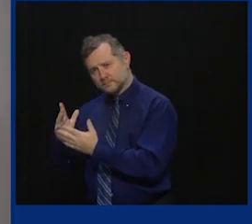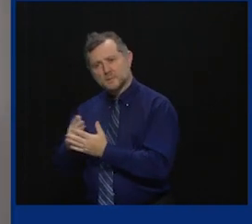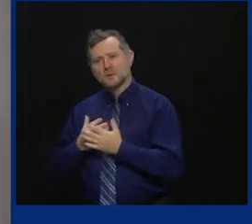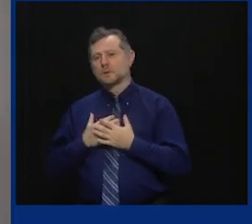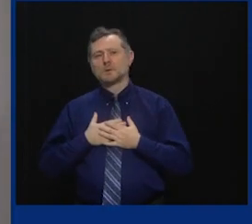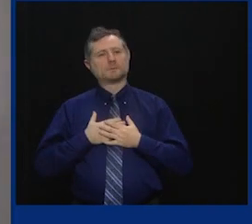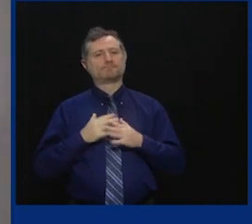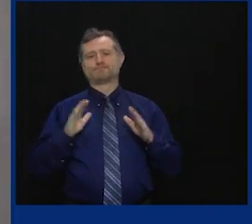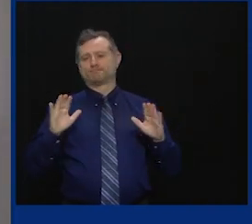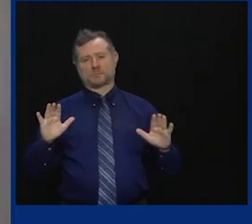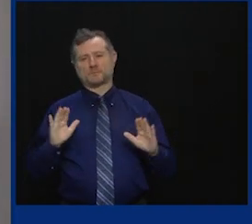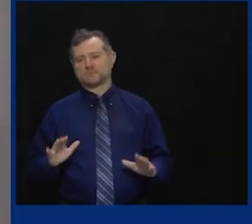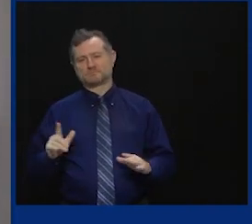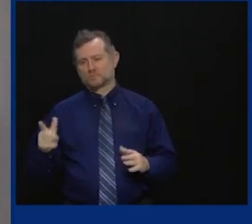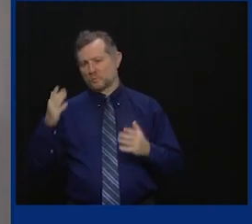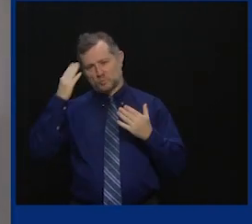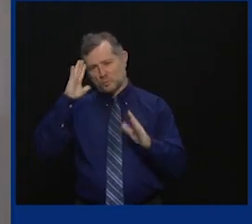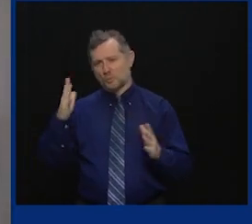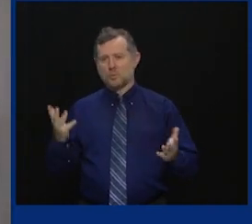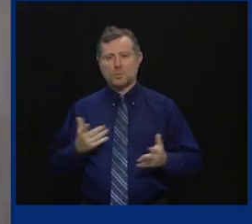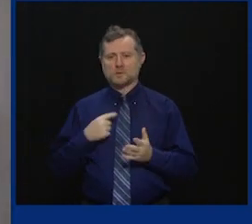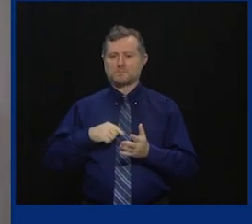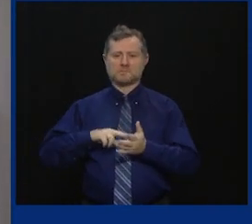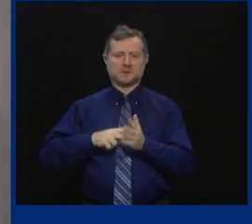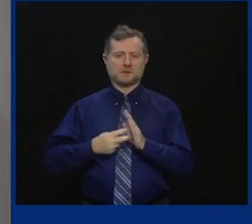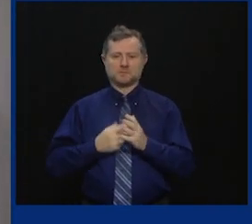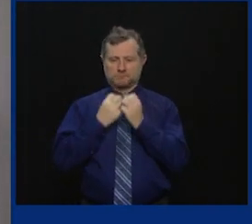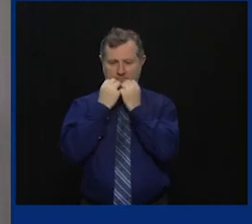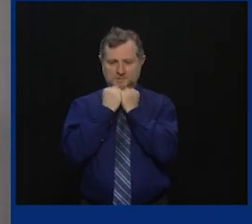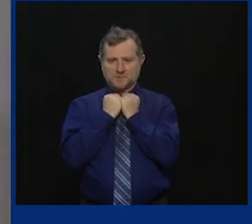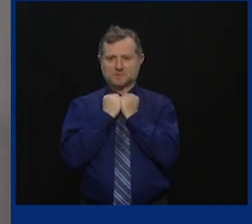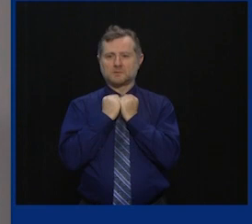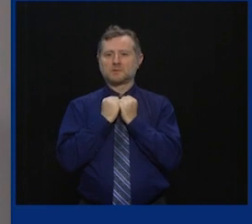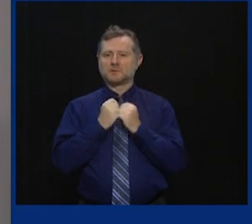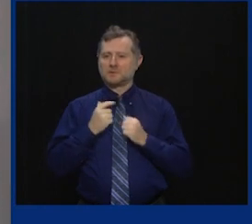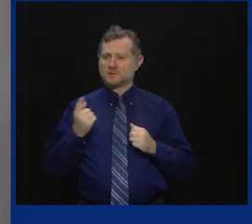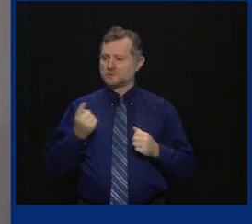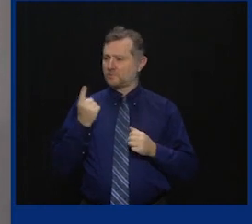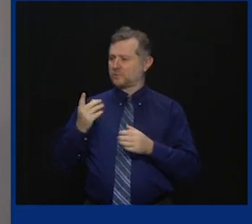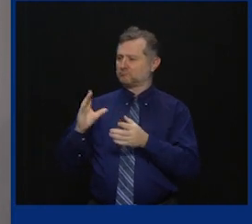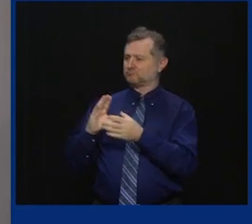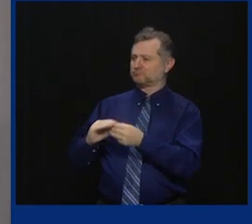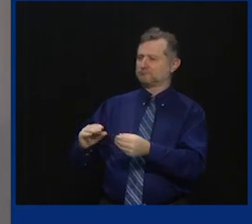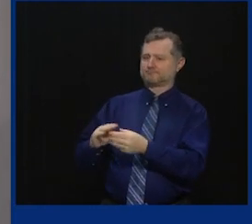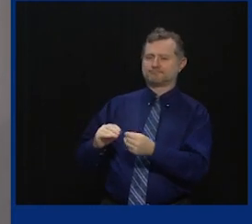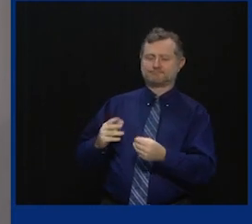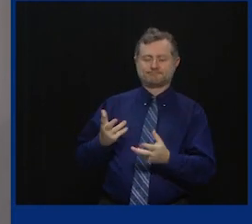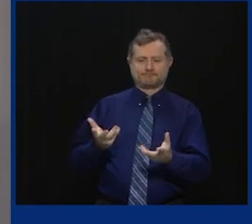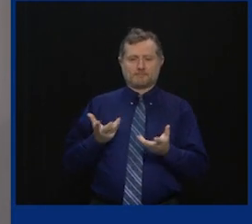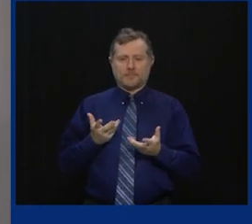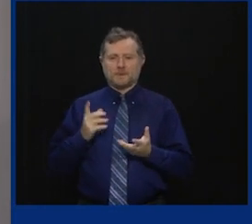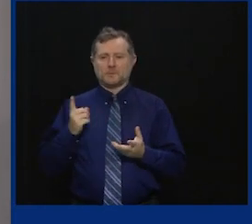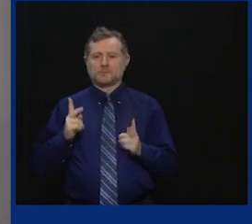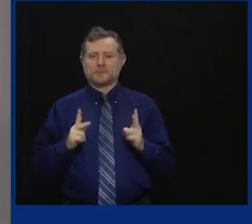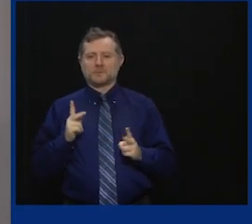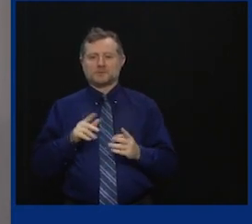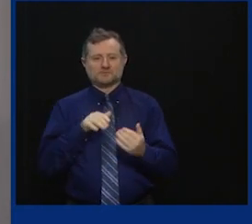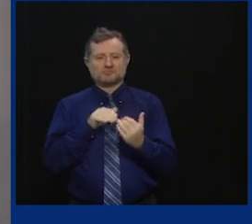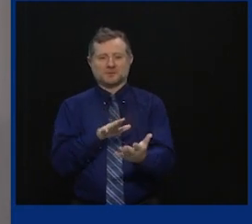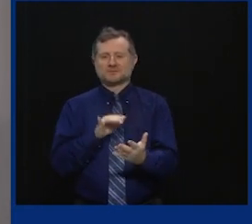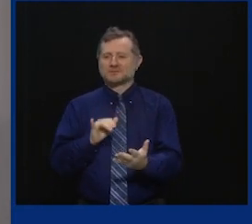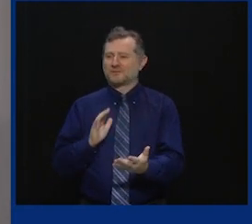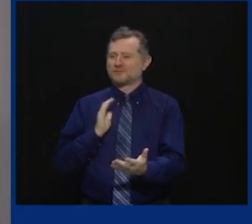means to hear someone talk about the issues that people are facing in our jails and prisons,